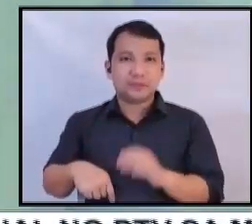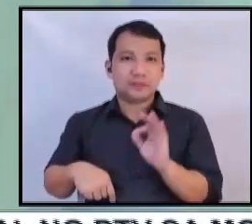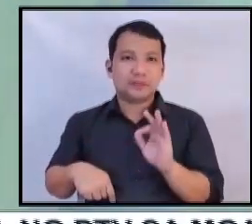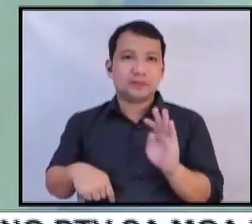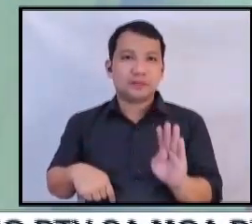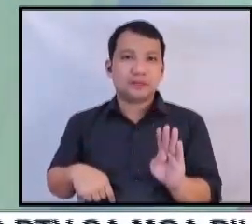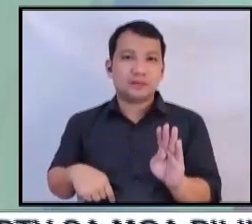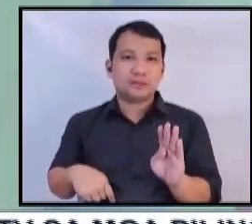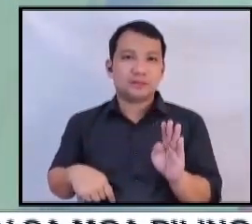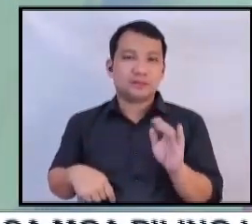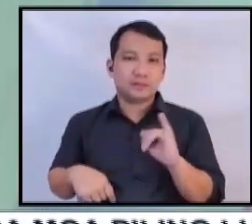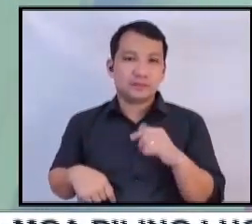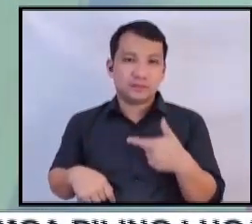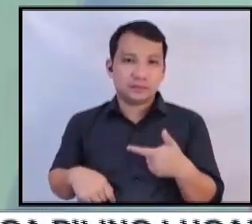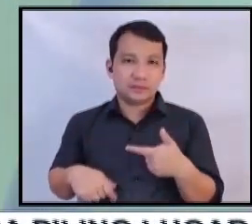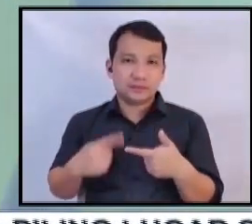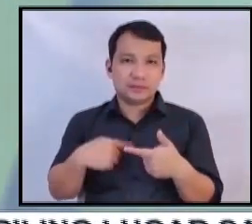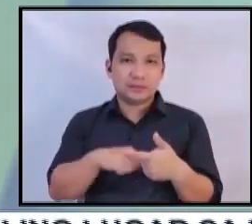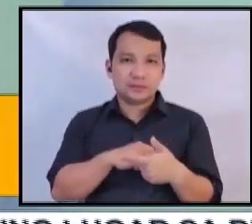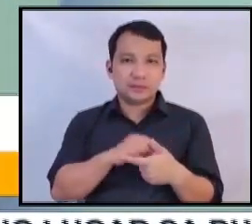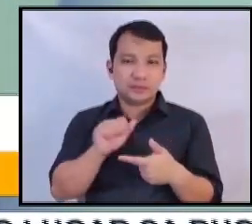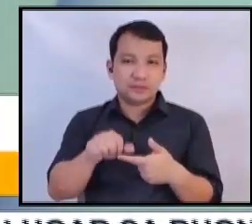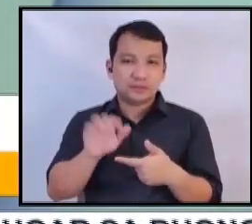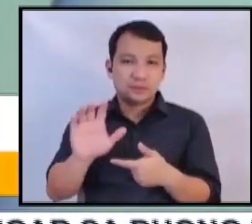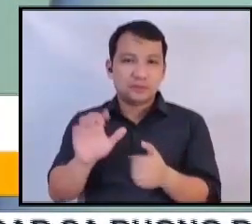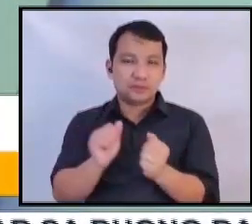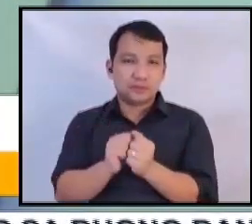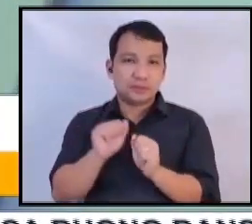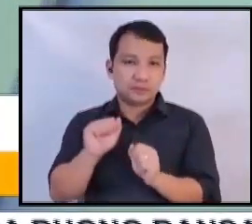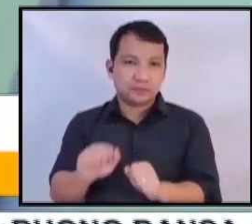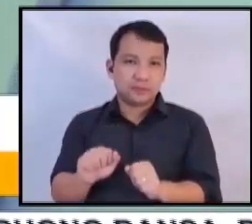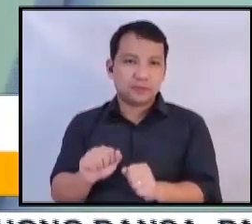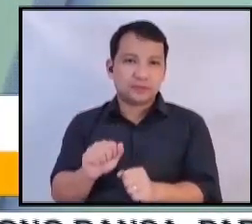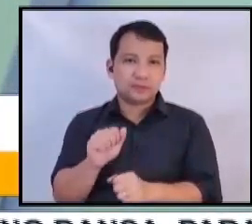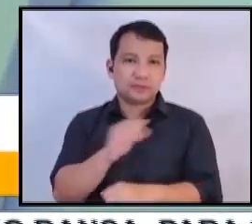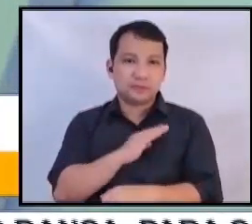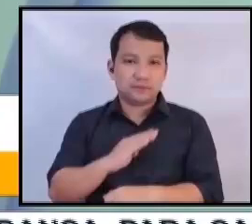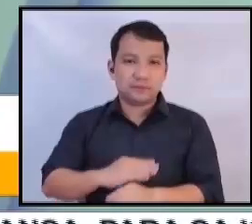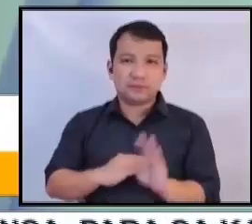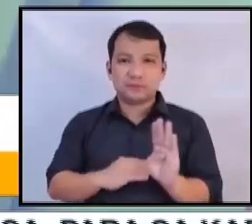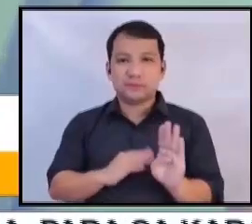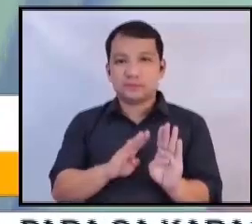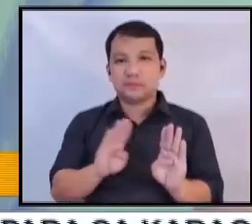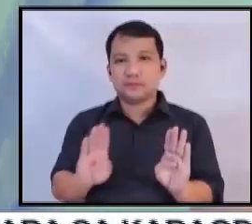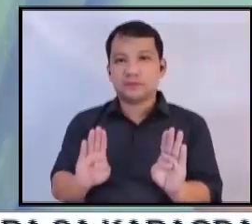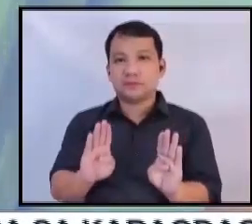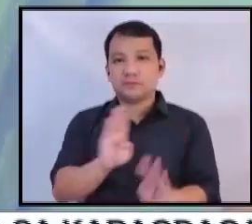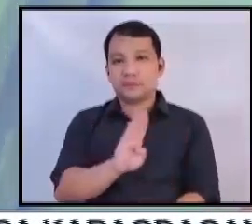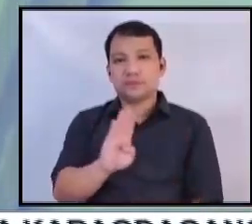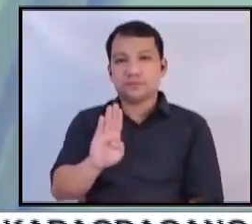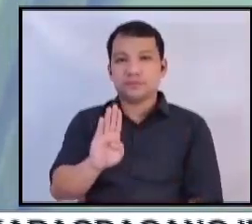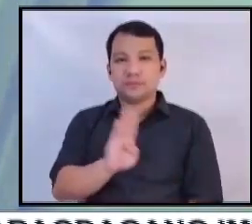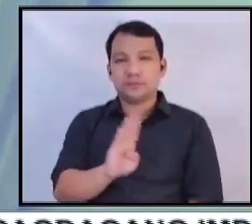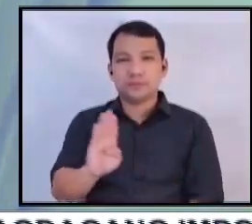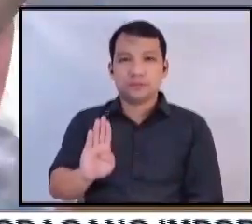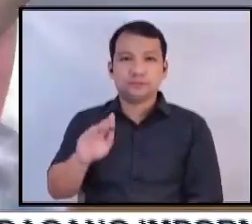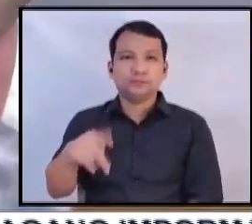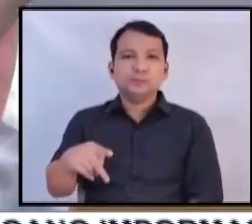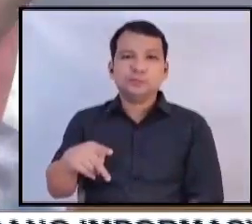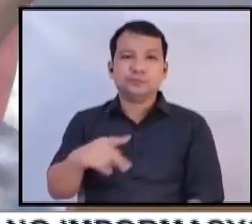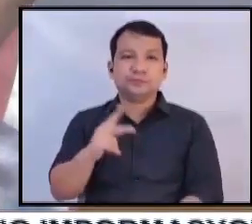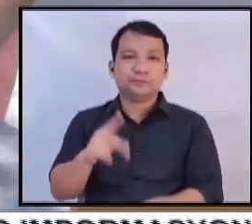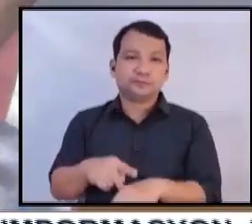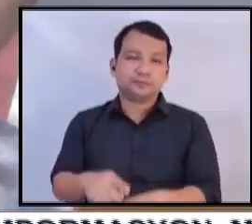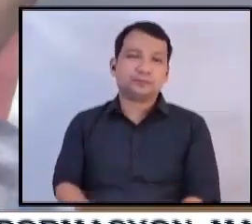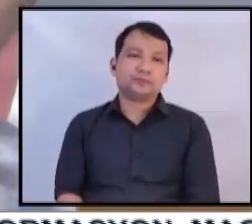IG accounts, especially Binibining Pilipinas at BB of BB Pilipinas Official. Thank you.